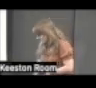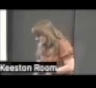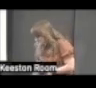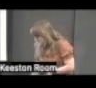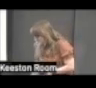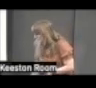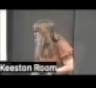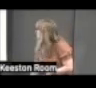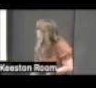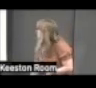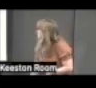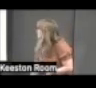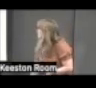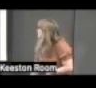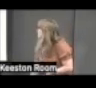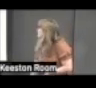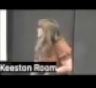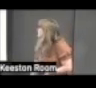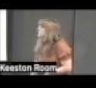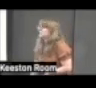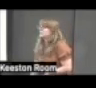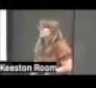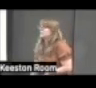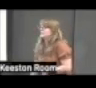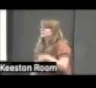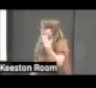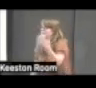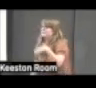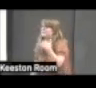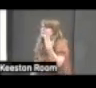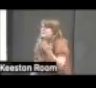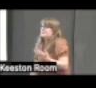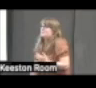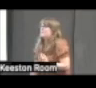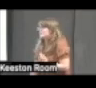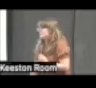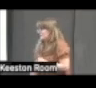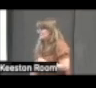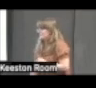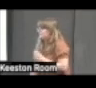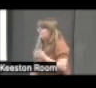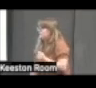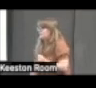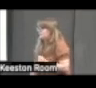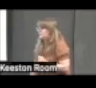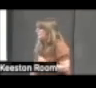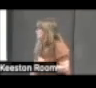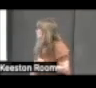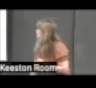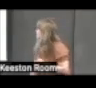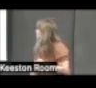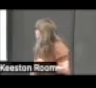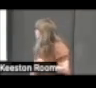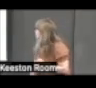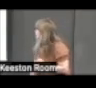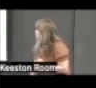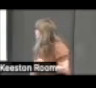And we measured preference by more than 60% of their sort of mating behaviors being directed towards one